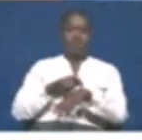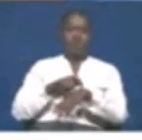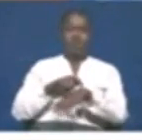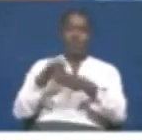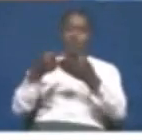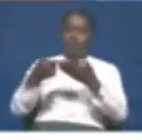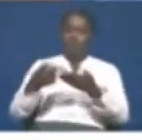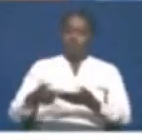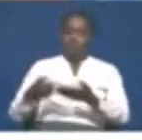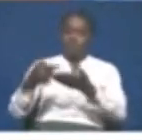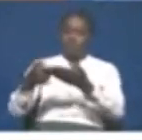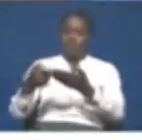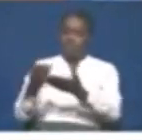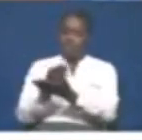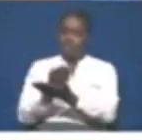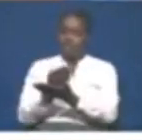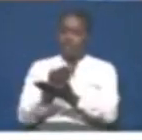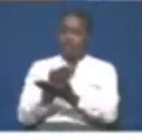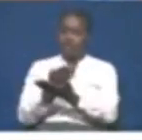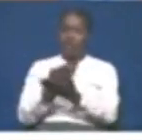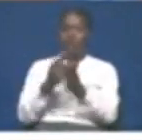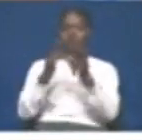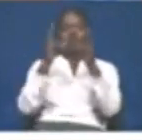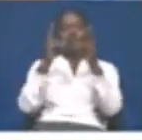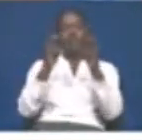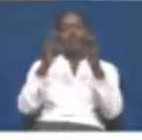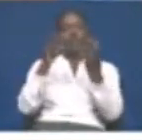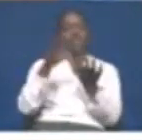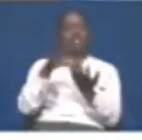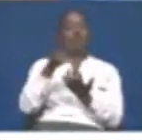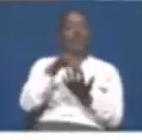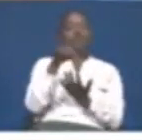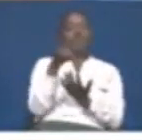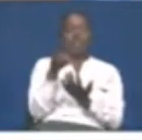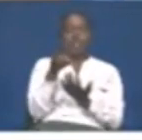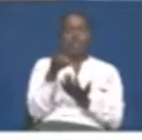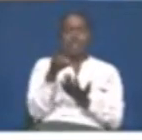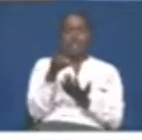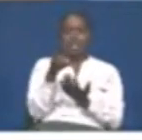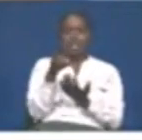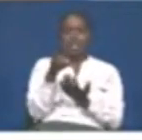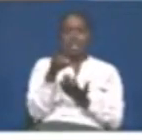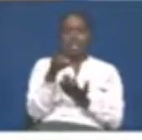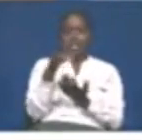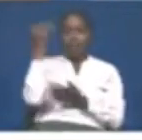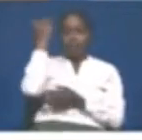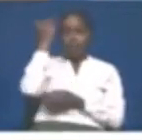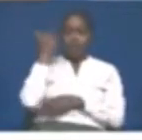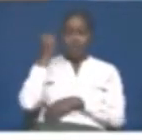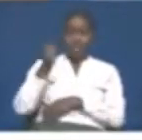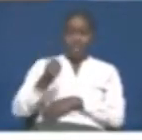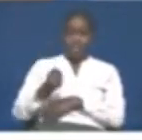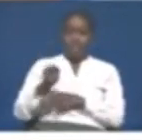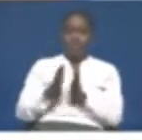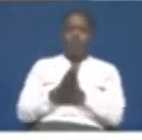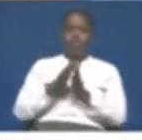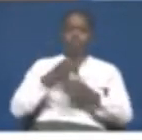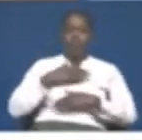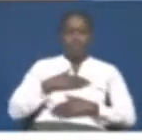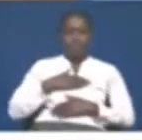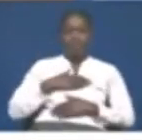discuss some of the issues and priorities of the judiciary with Madam